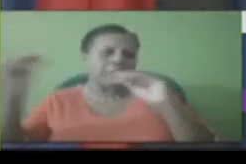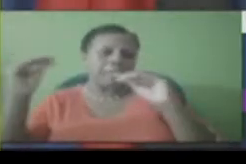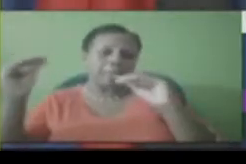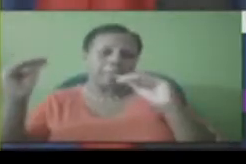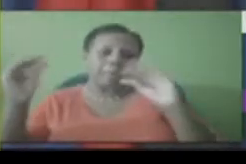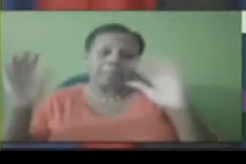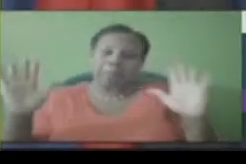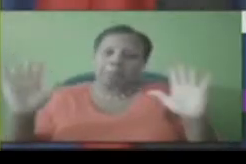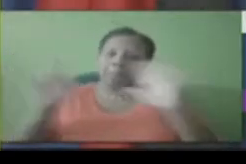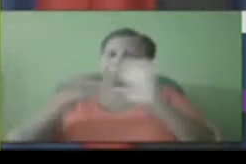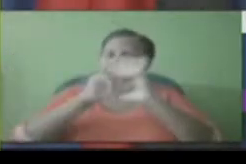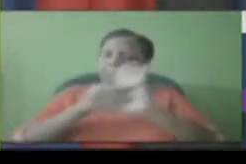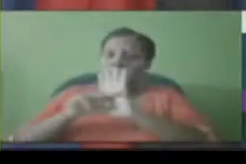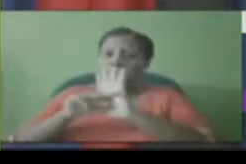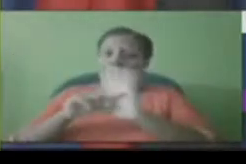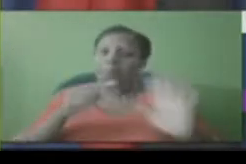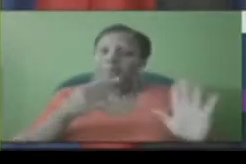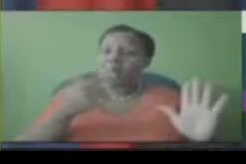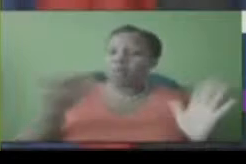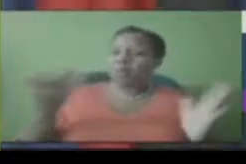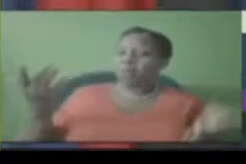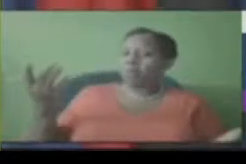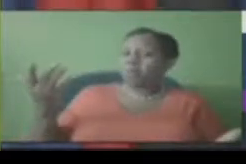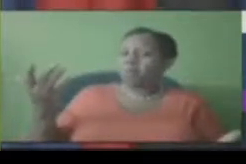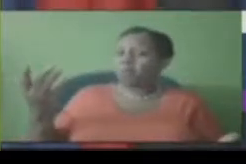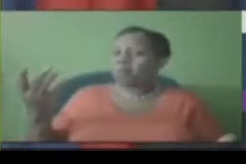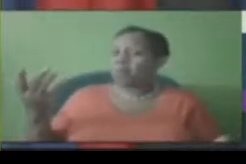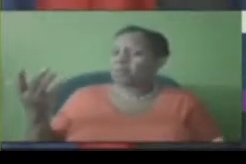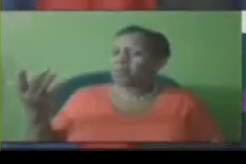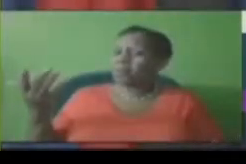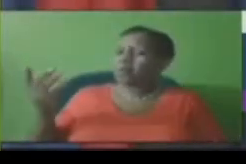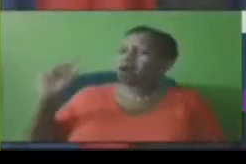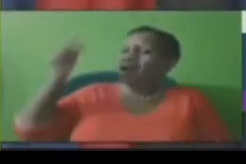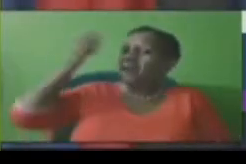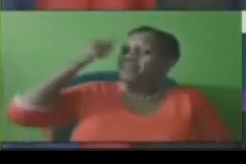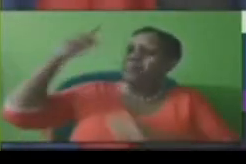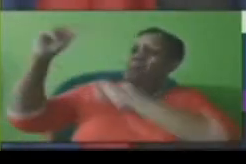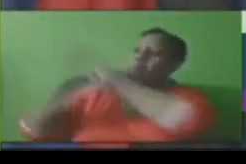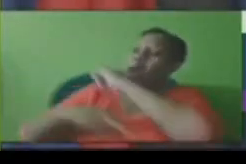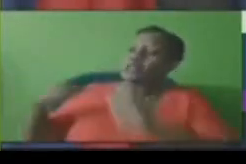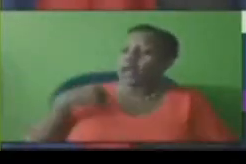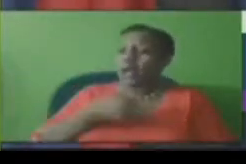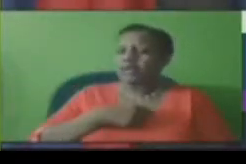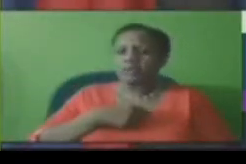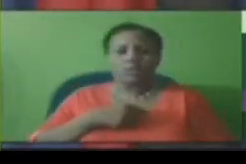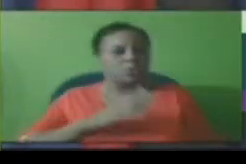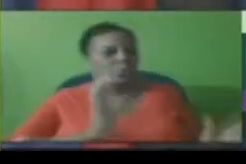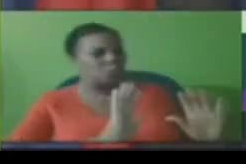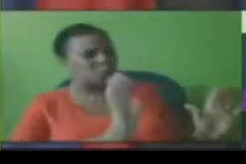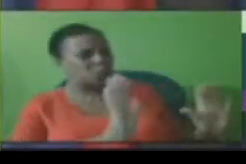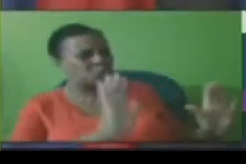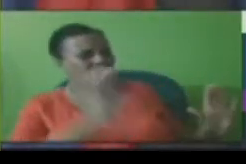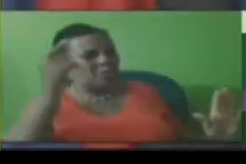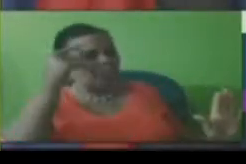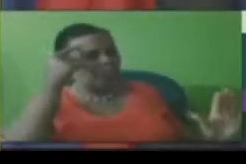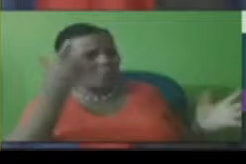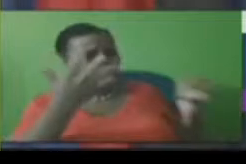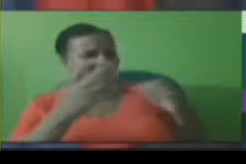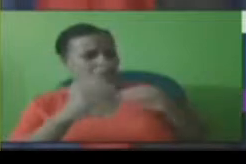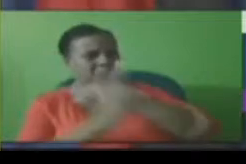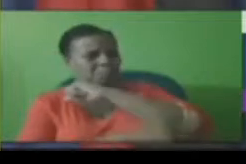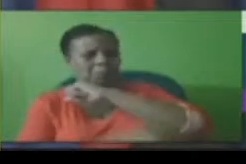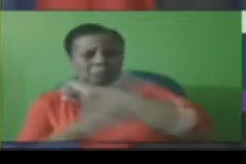to punish people or to punish the community. Everything we have done, you may not agree that it's going to work or it is working, but everything we've done, the purpose,